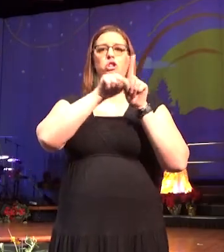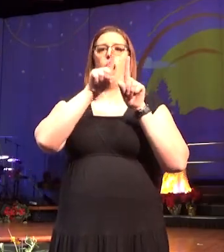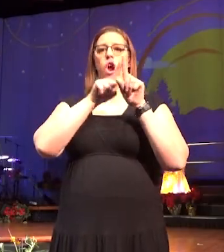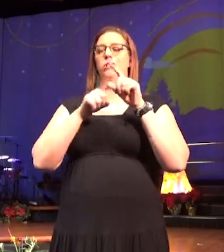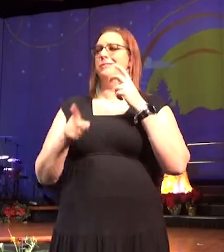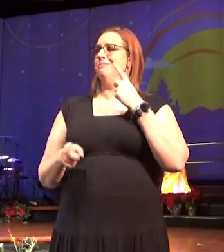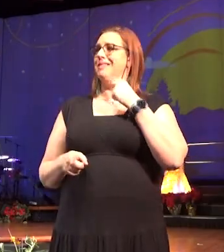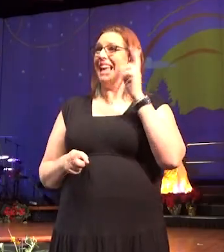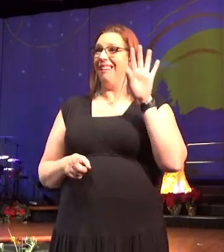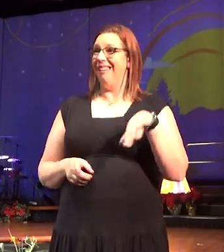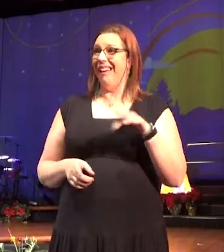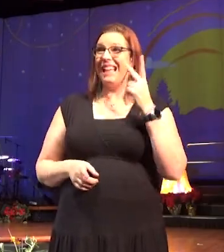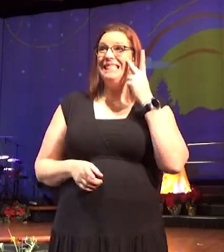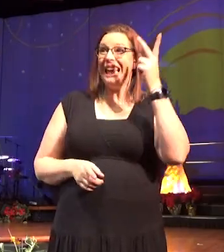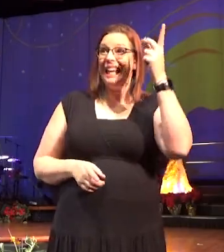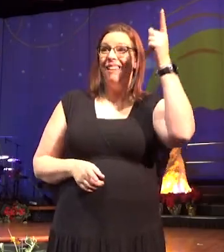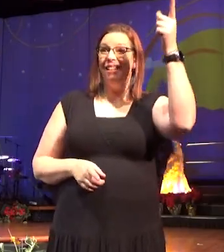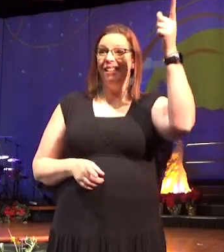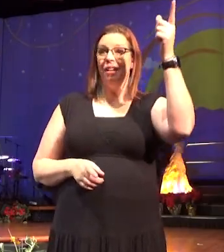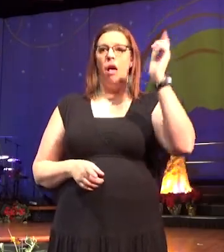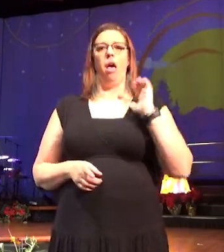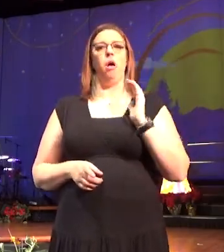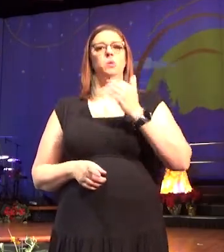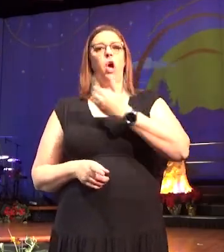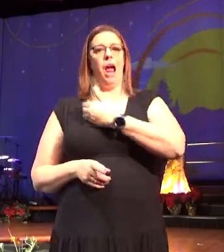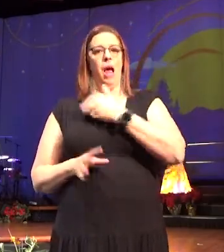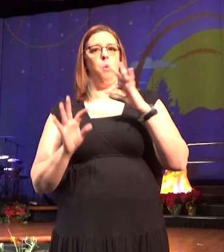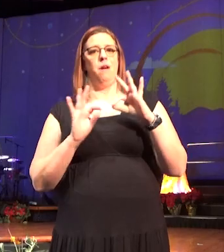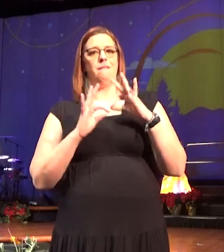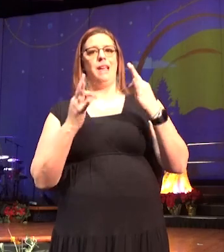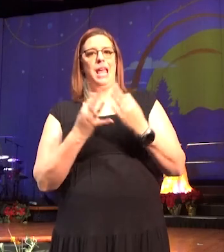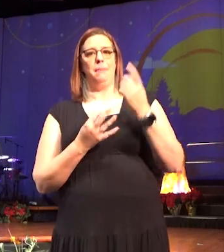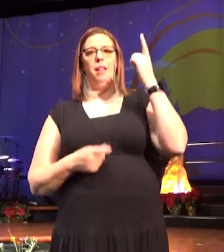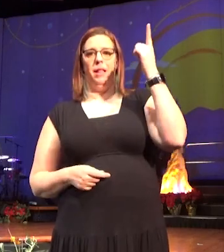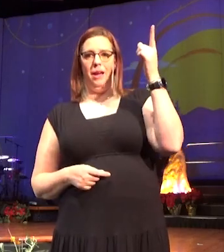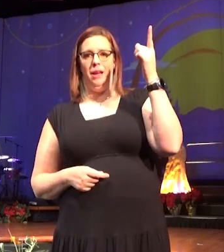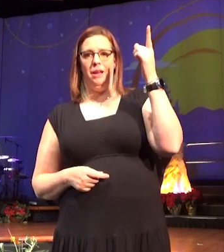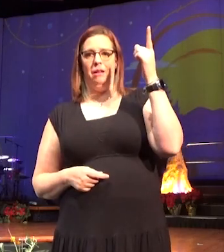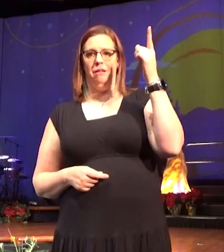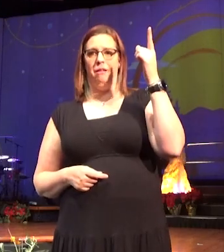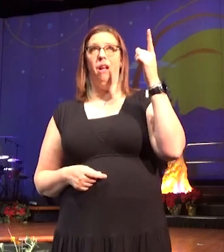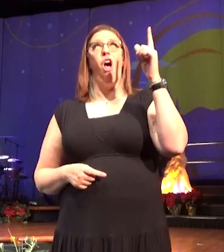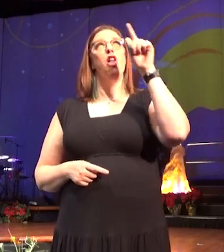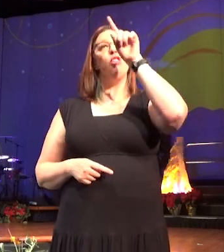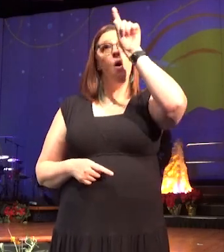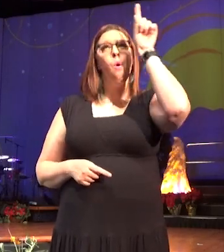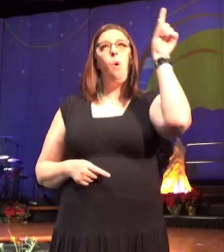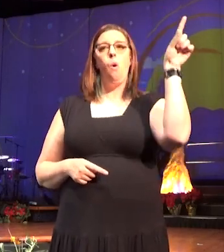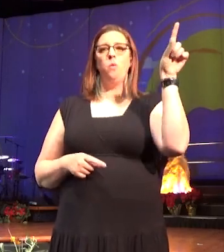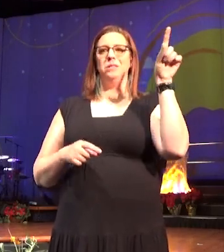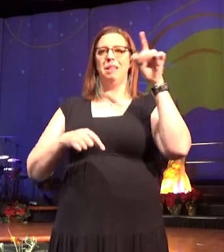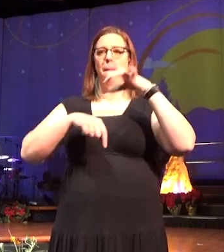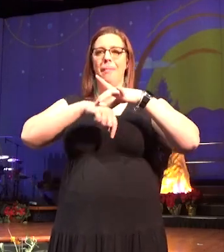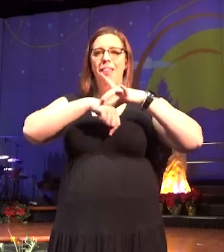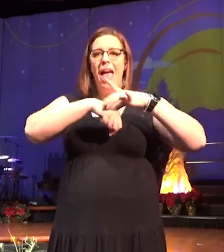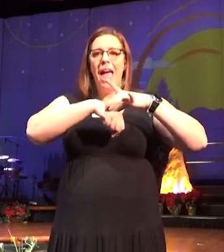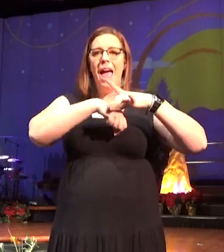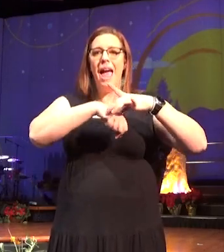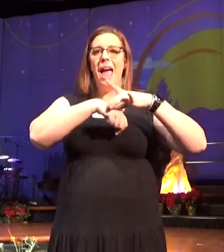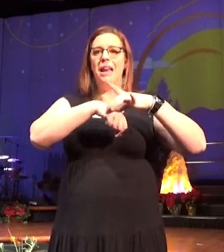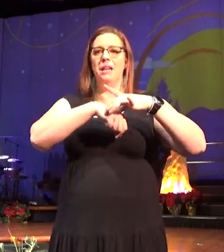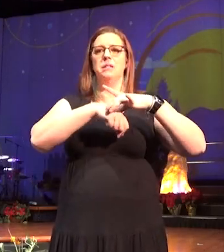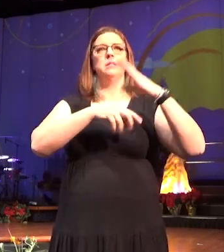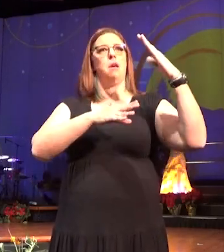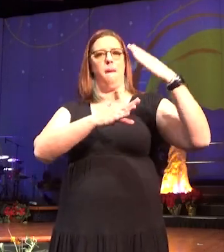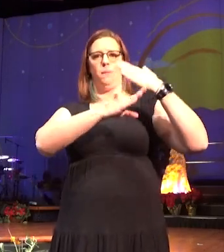he would say, see, those are our relatives up there. He said, all those planets, they